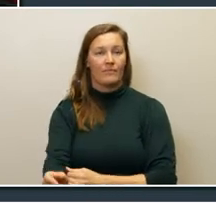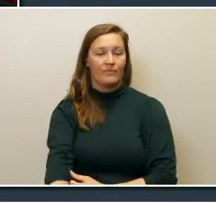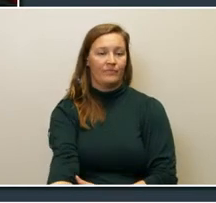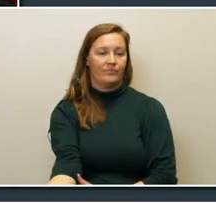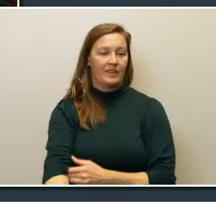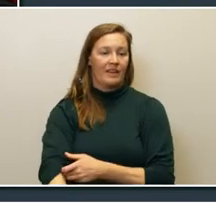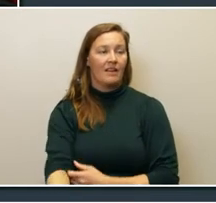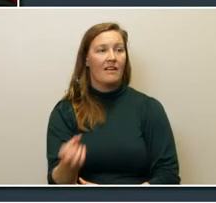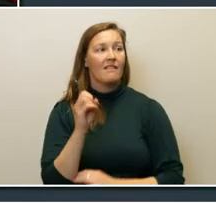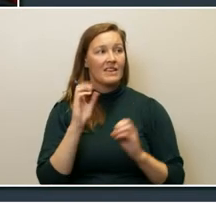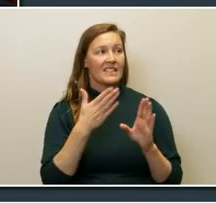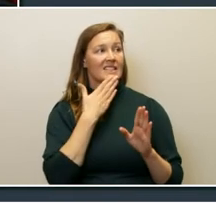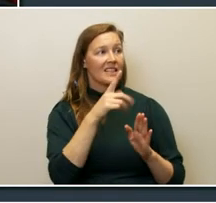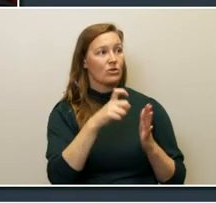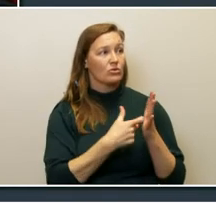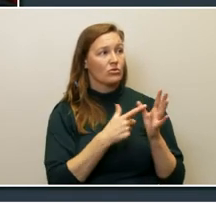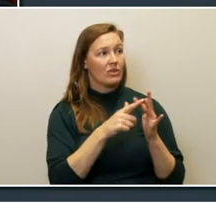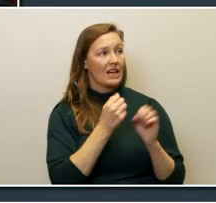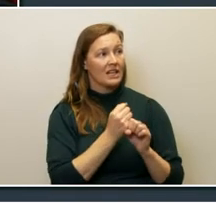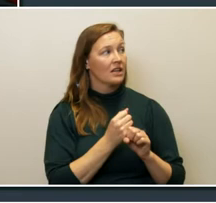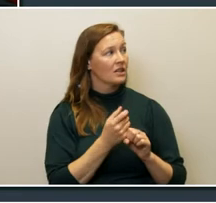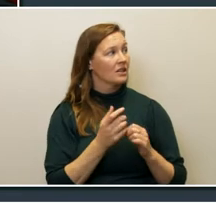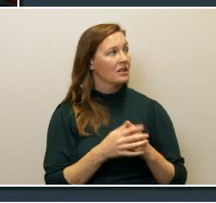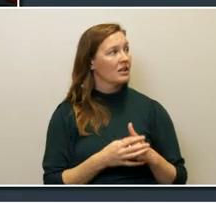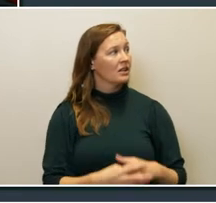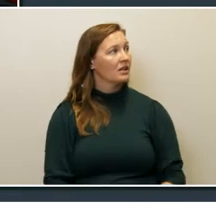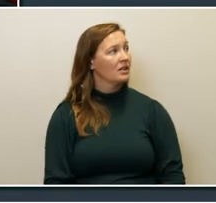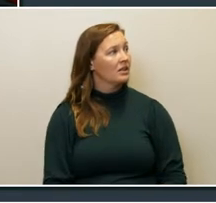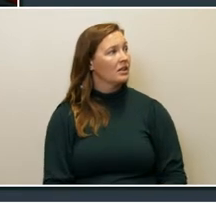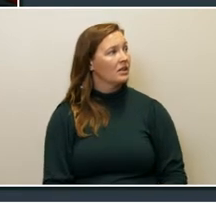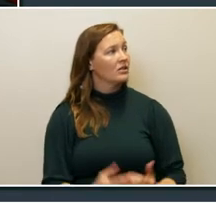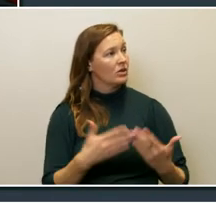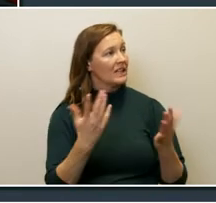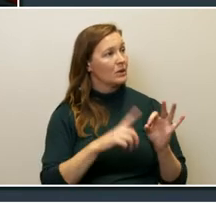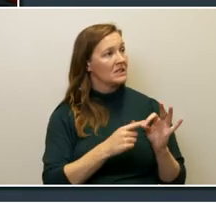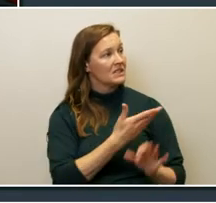Fantastic. Thank you very much, Craig. I'll open up to councillors for any questions they may have.